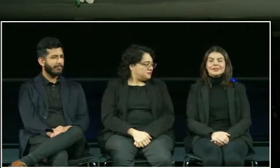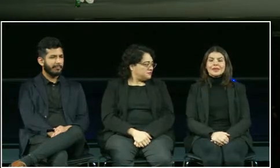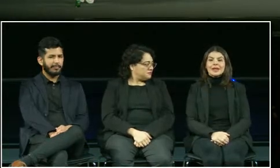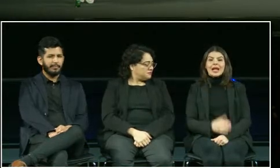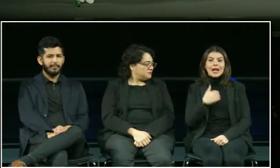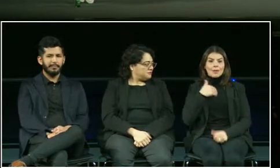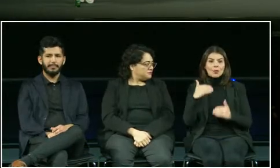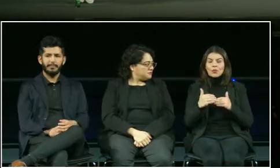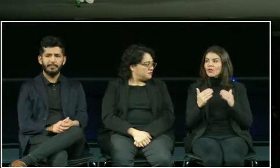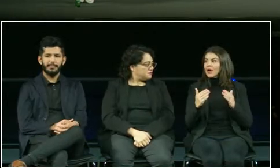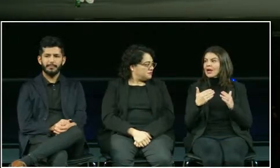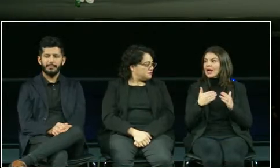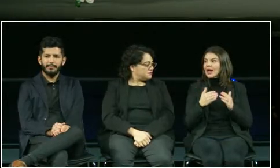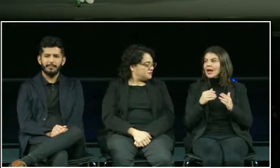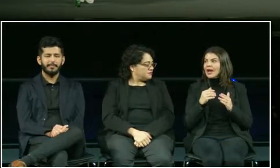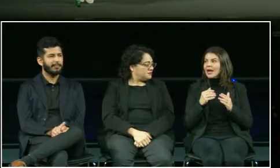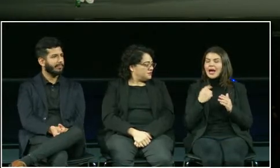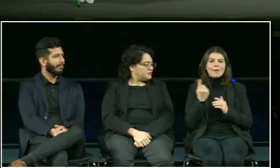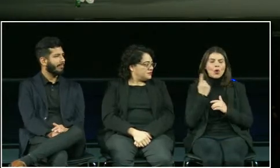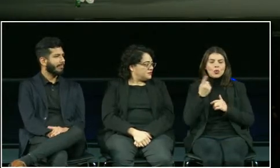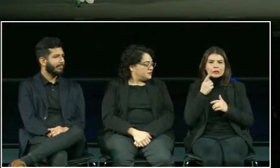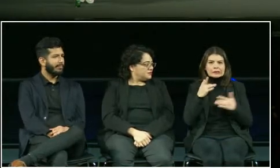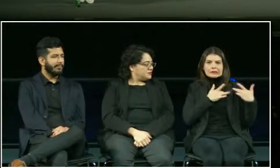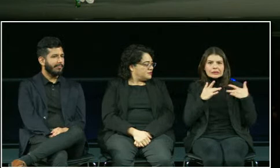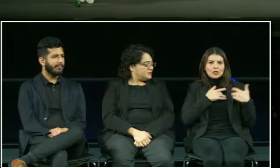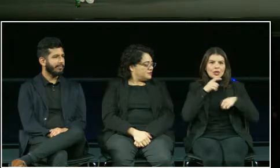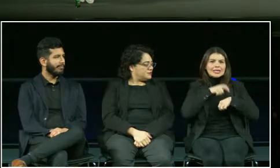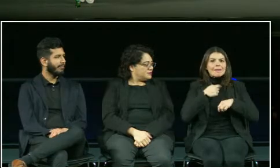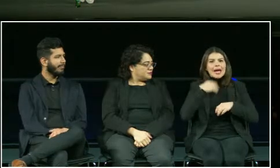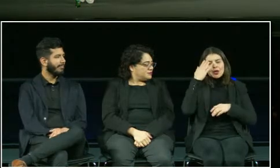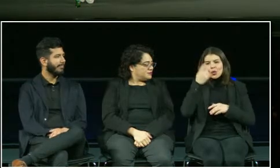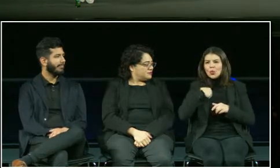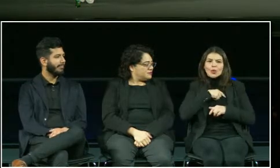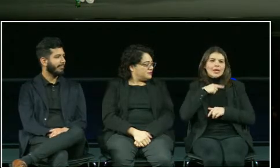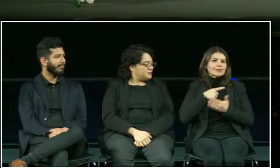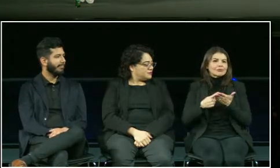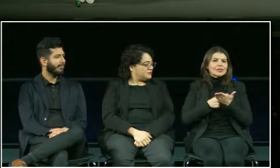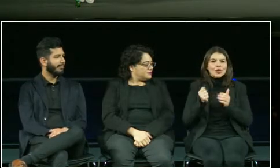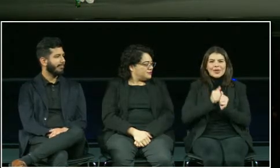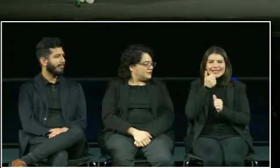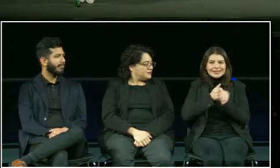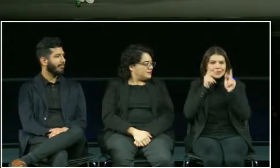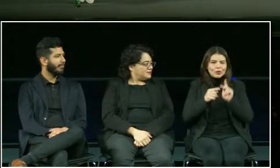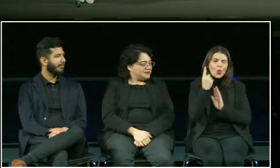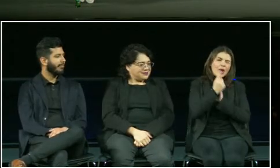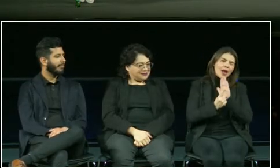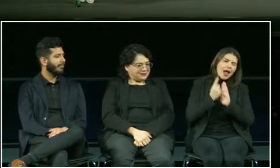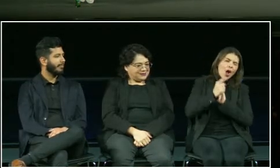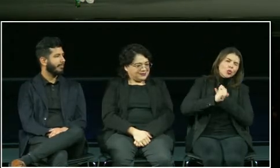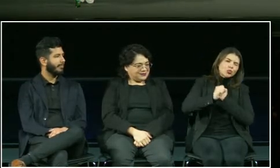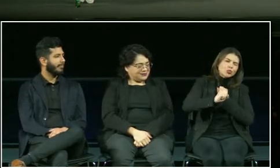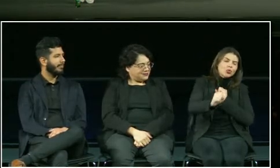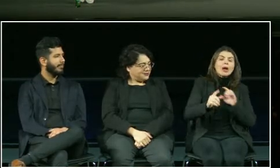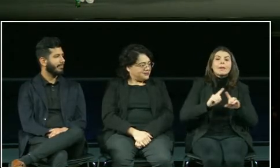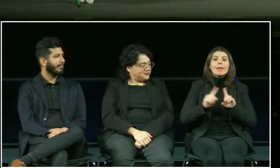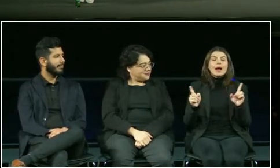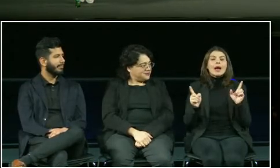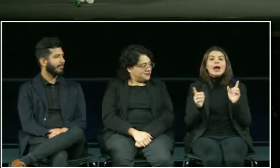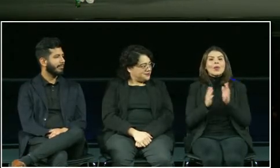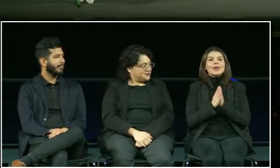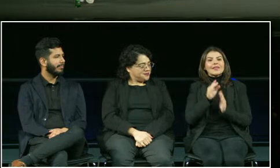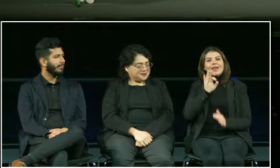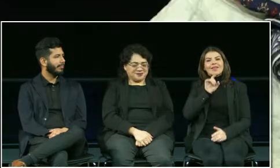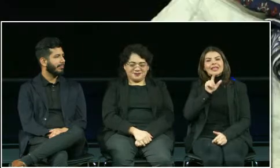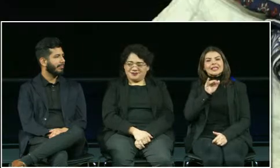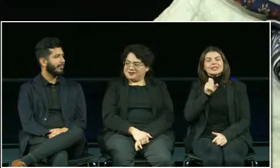Let me move on. I just only worry about time. I know we could talk to each of you for an hour. But with Alicia,